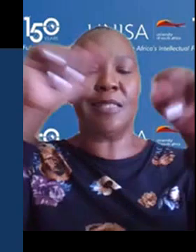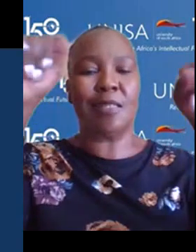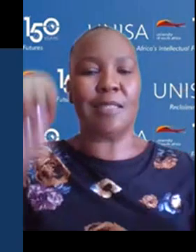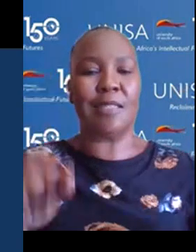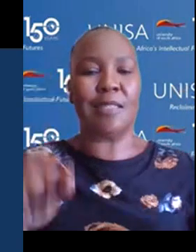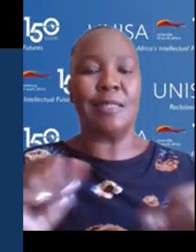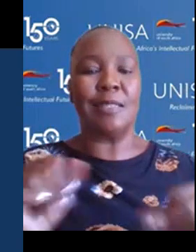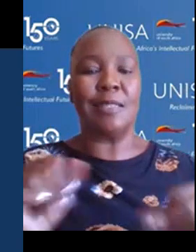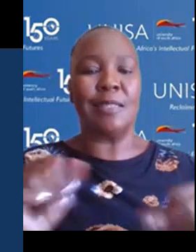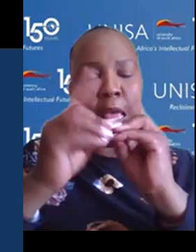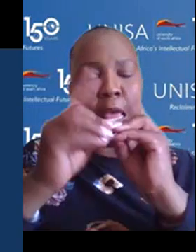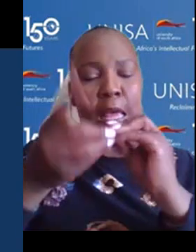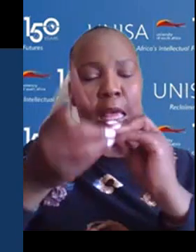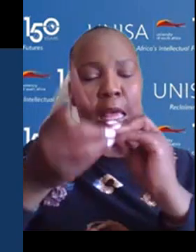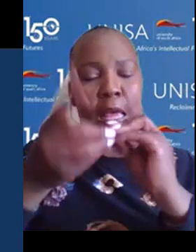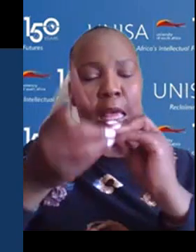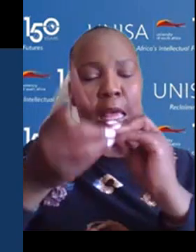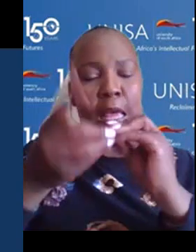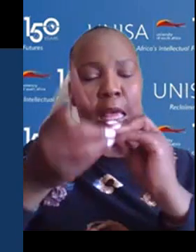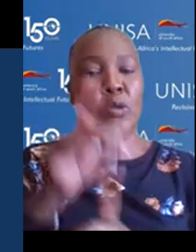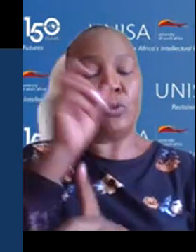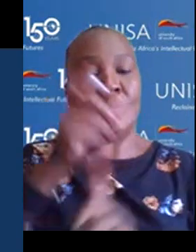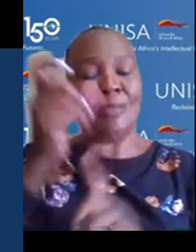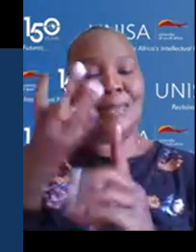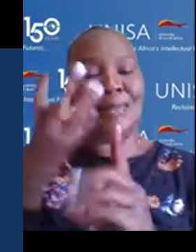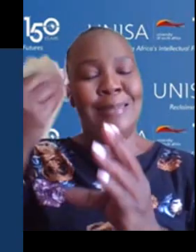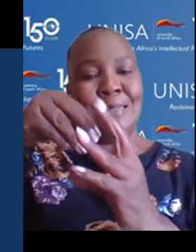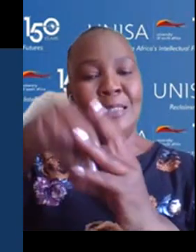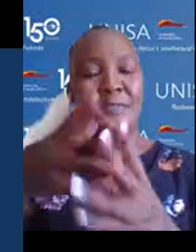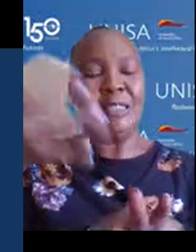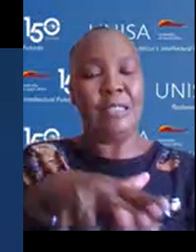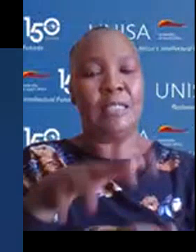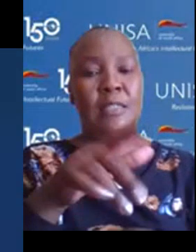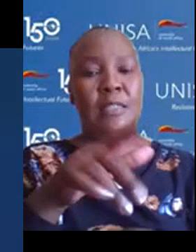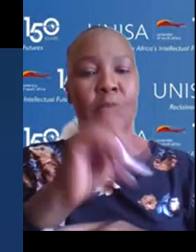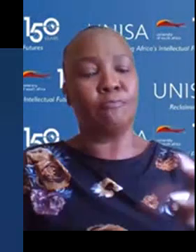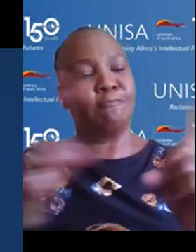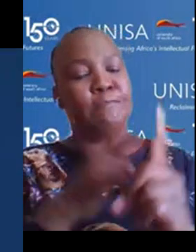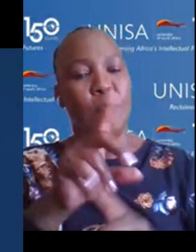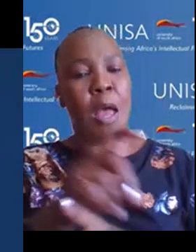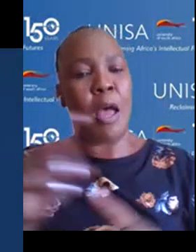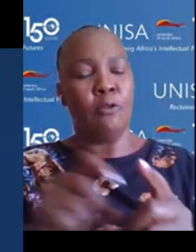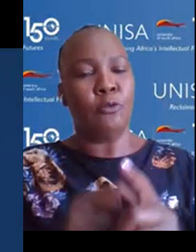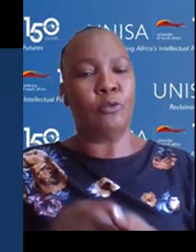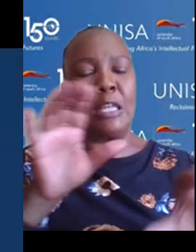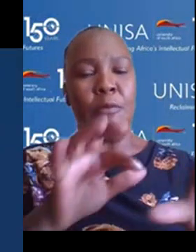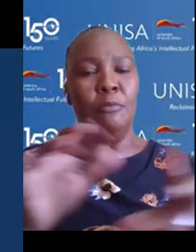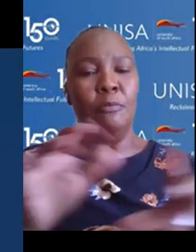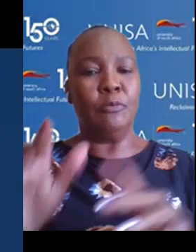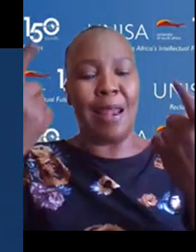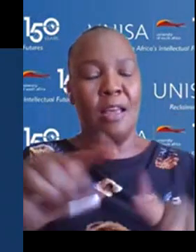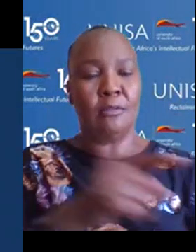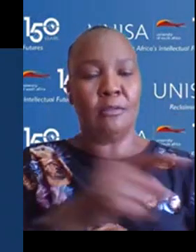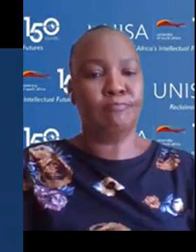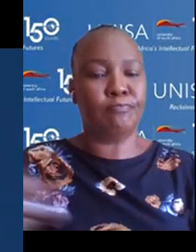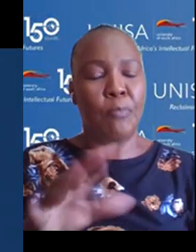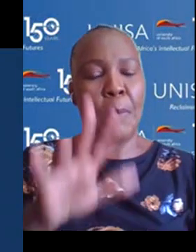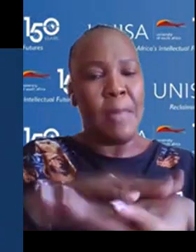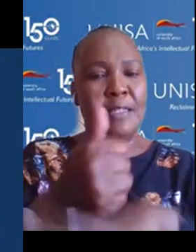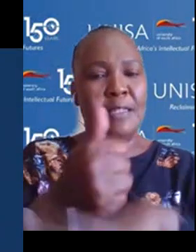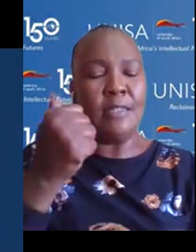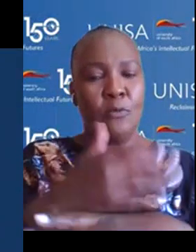designed in a way that its user interface, basically what you're seeing with your mouse, your keyboard, it allows you then to basically work